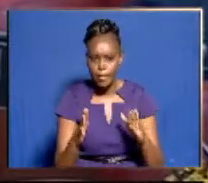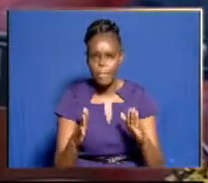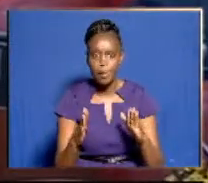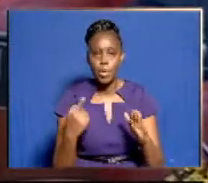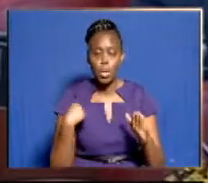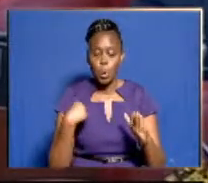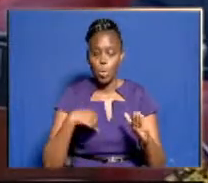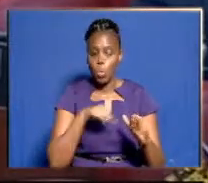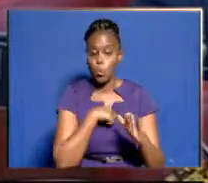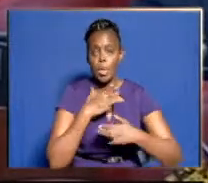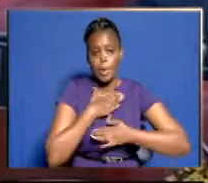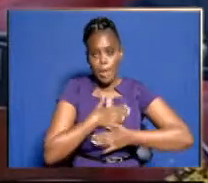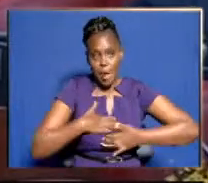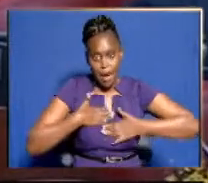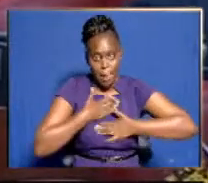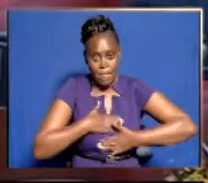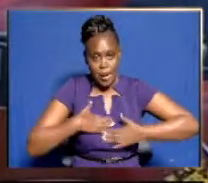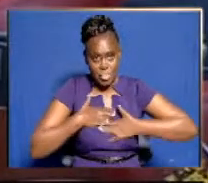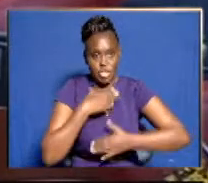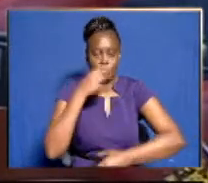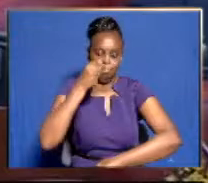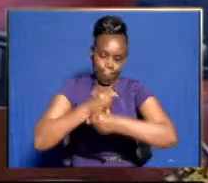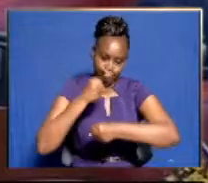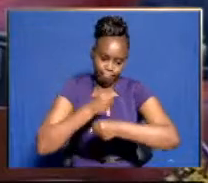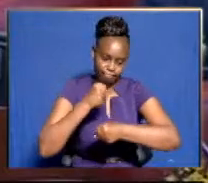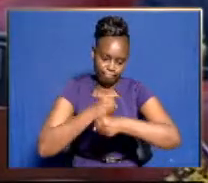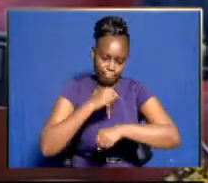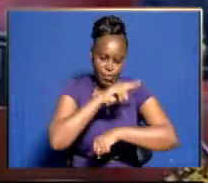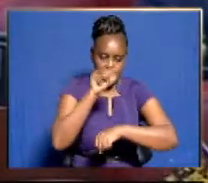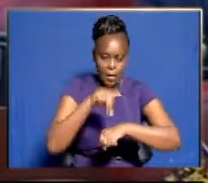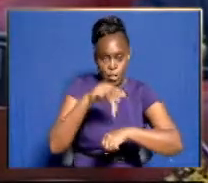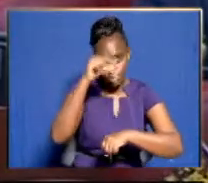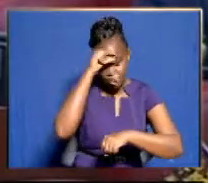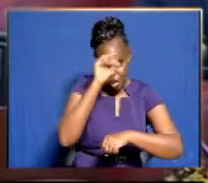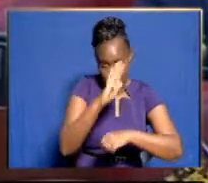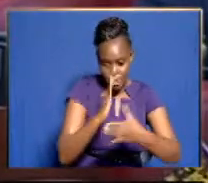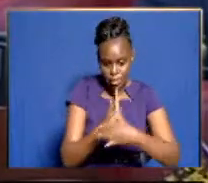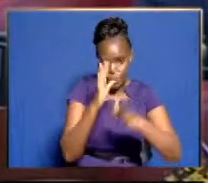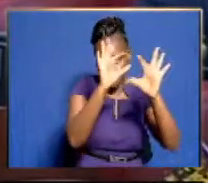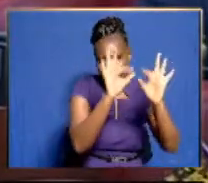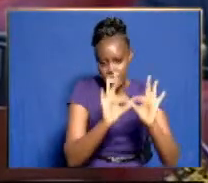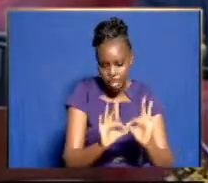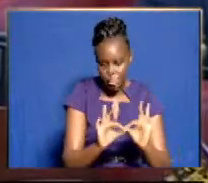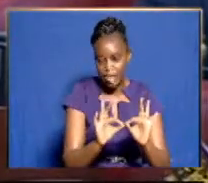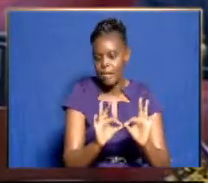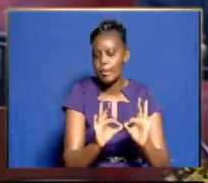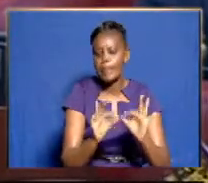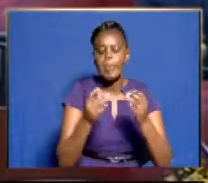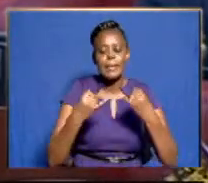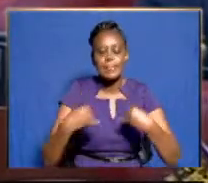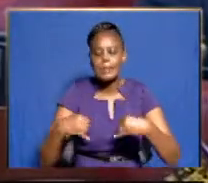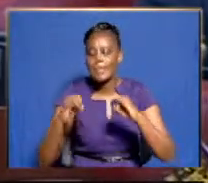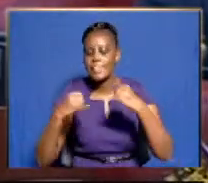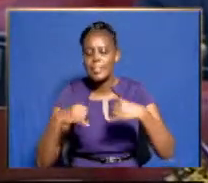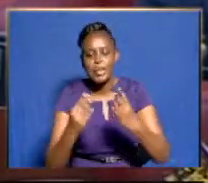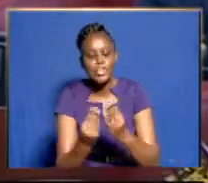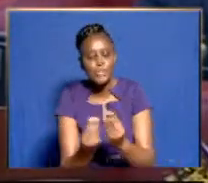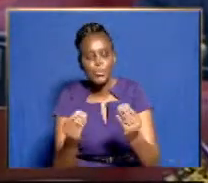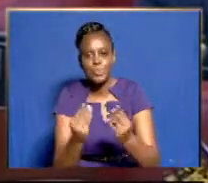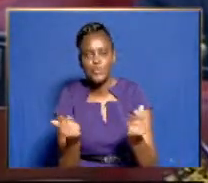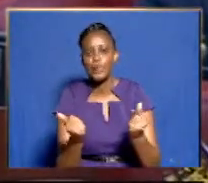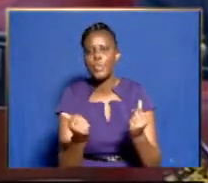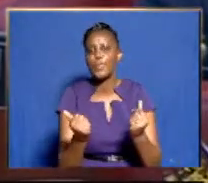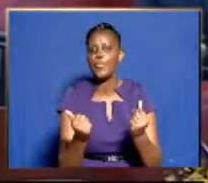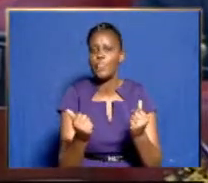effort the national government through the Treasury has done to try and address